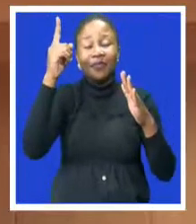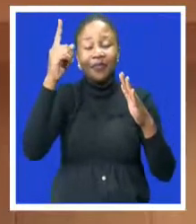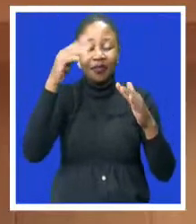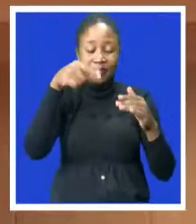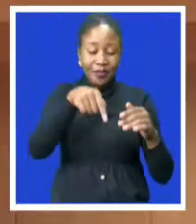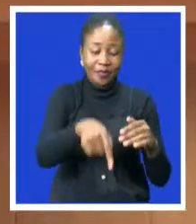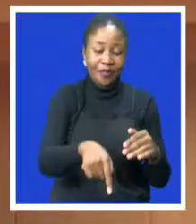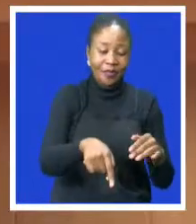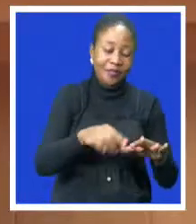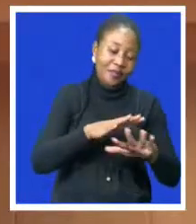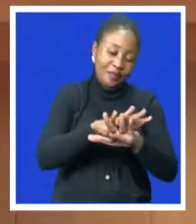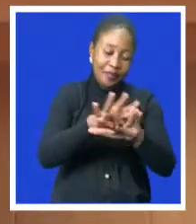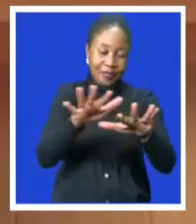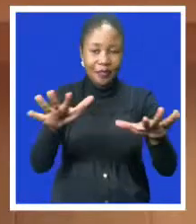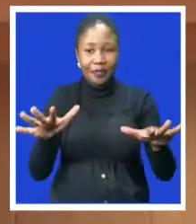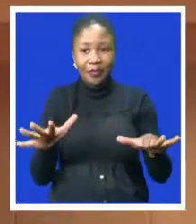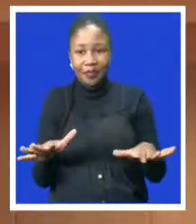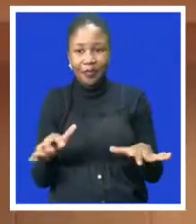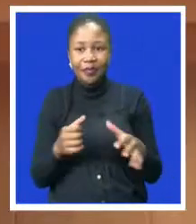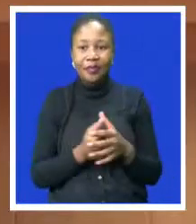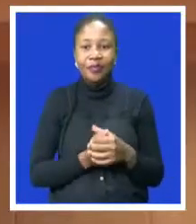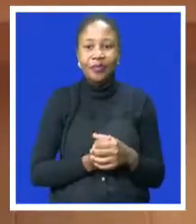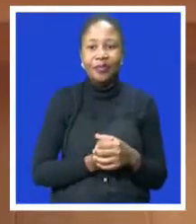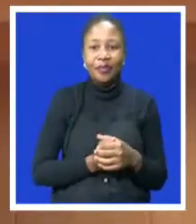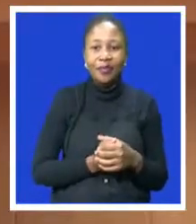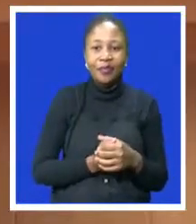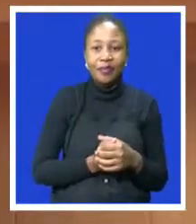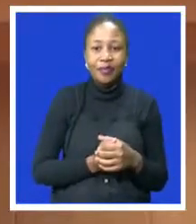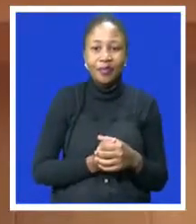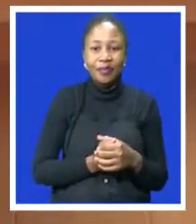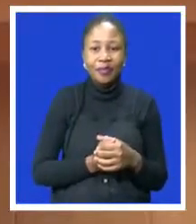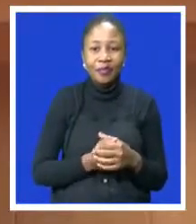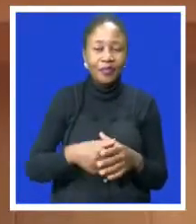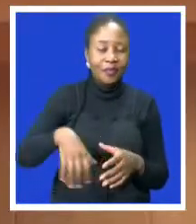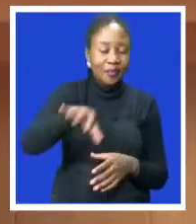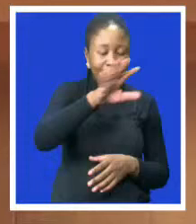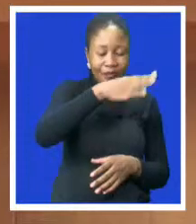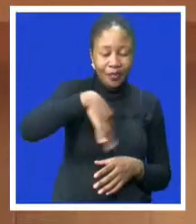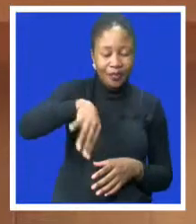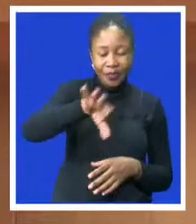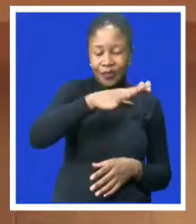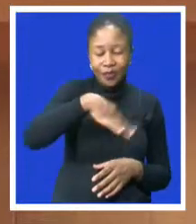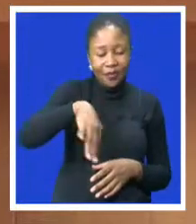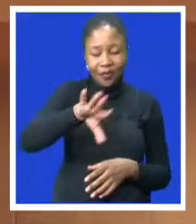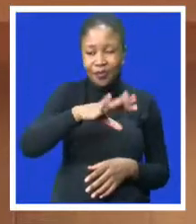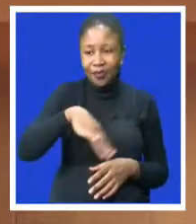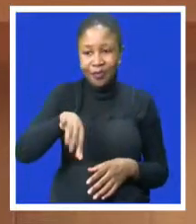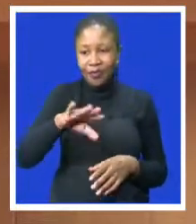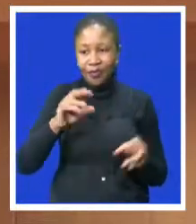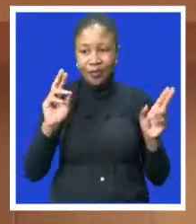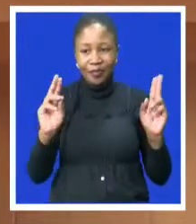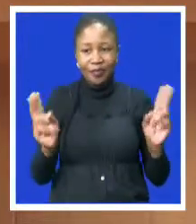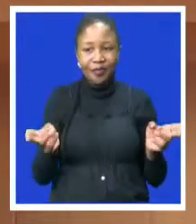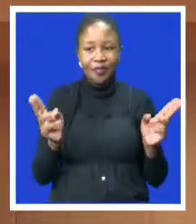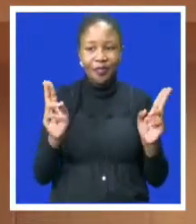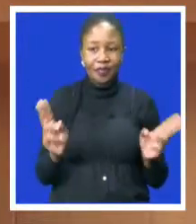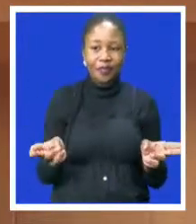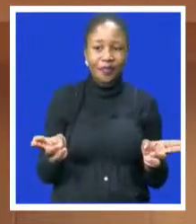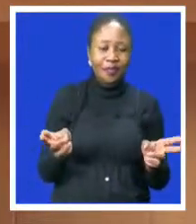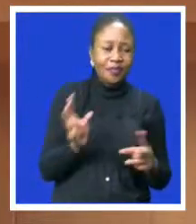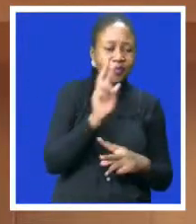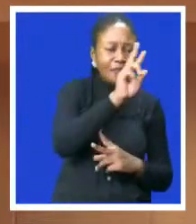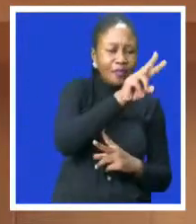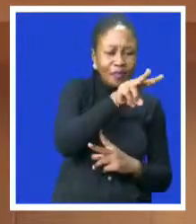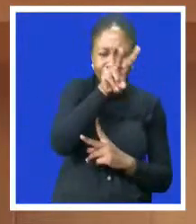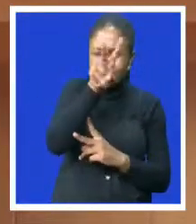sky, down in the sea and land. All of this is nature. Look very close